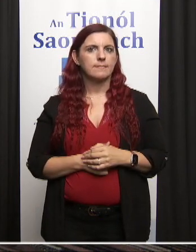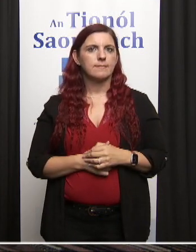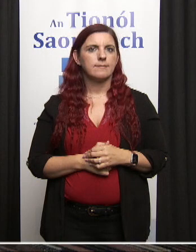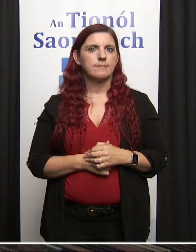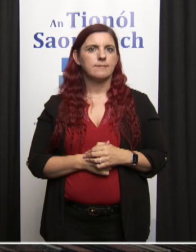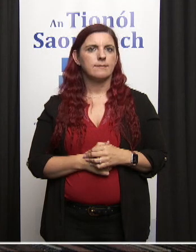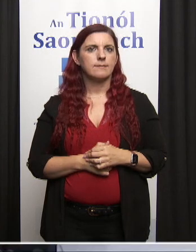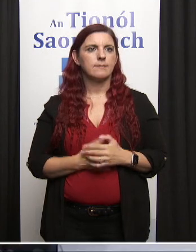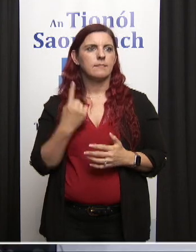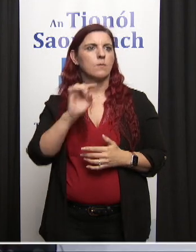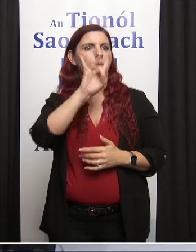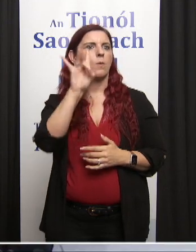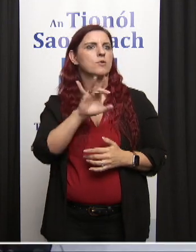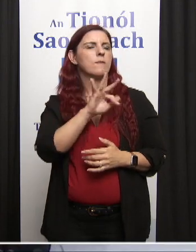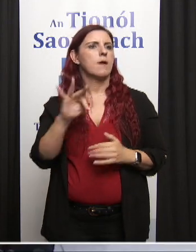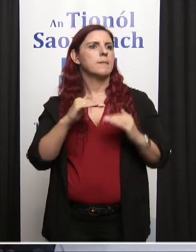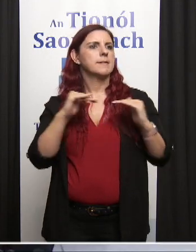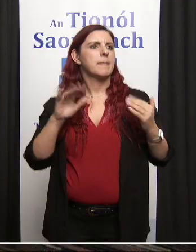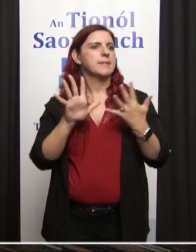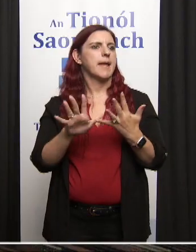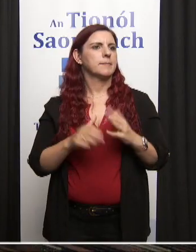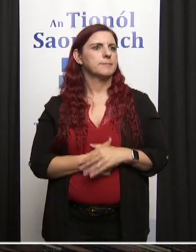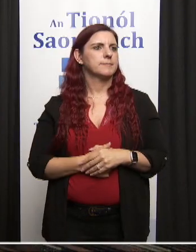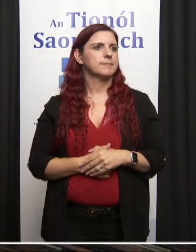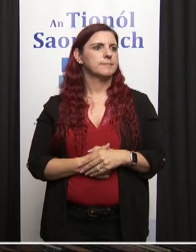We have one question from table 10, please.